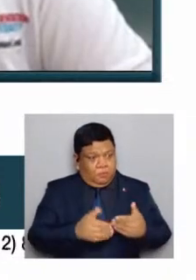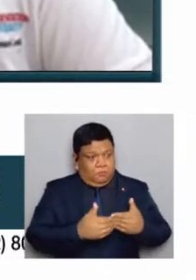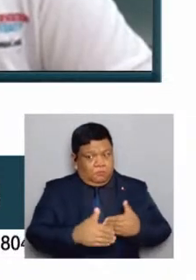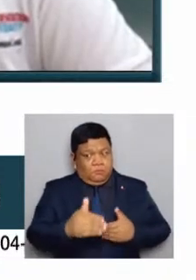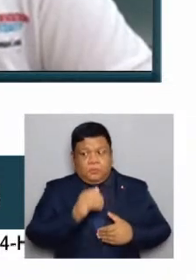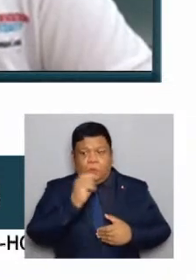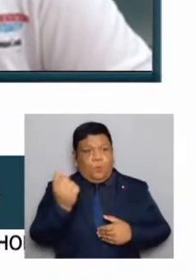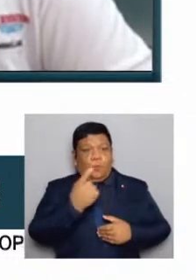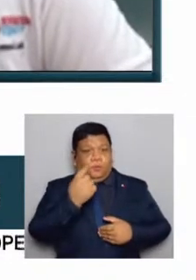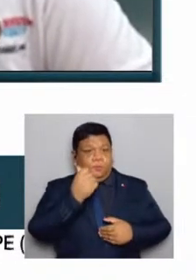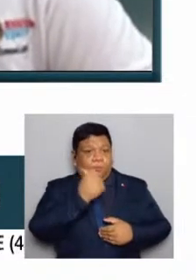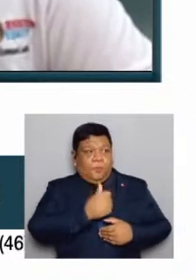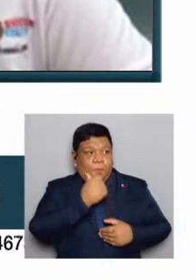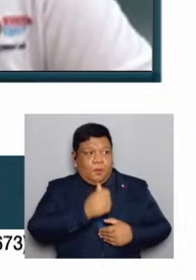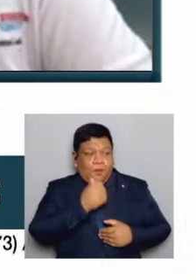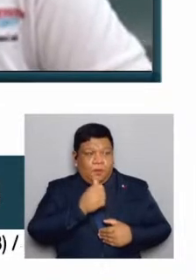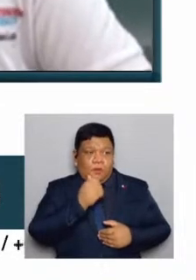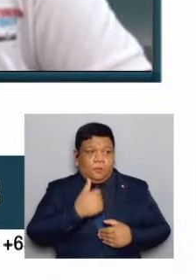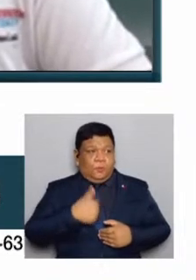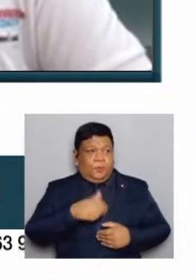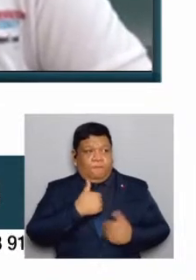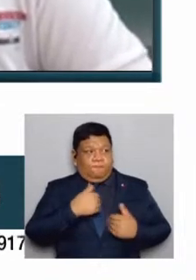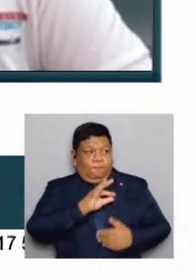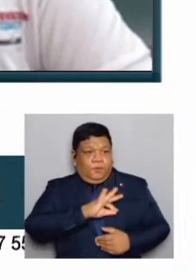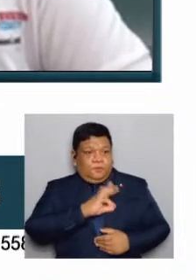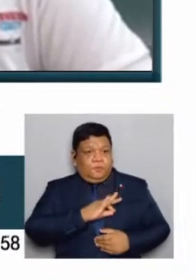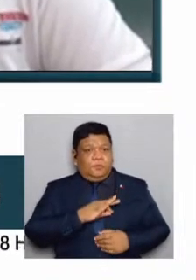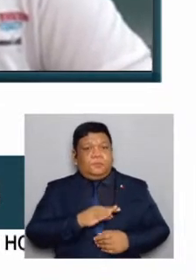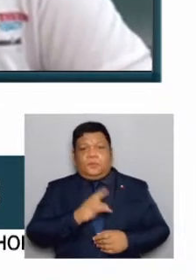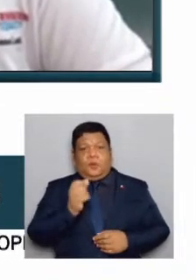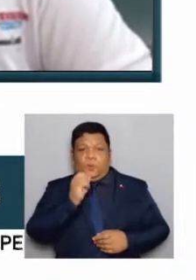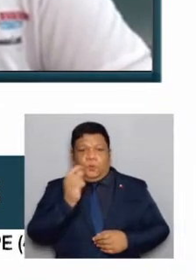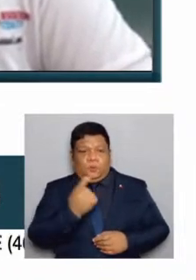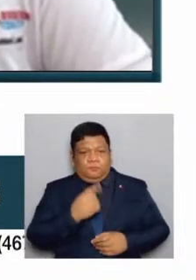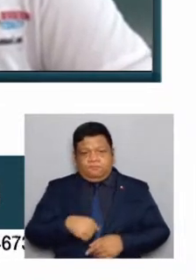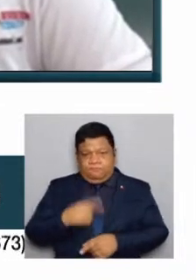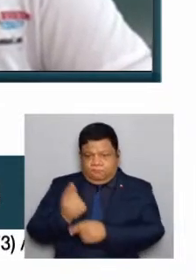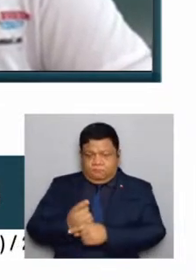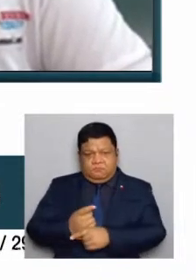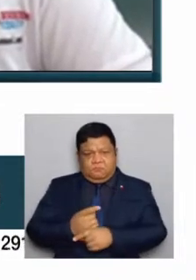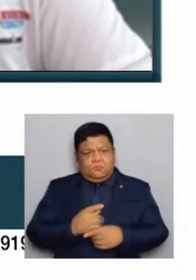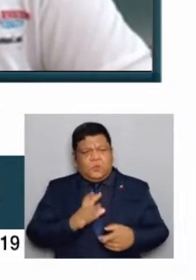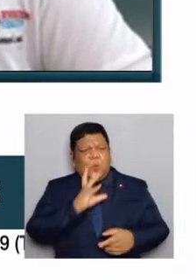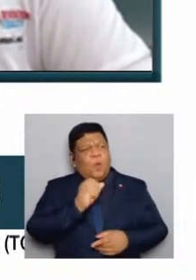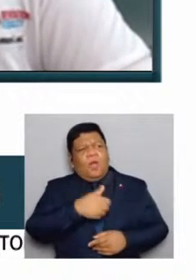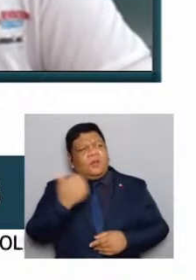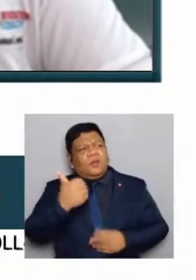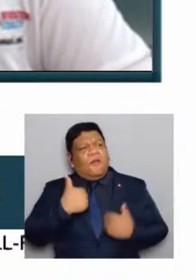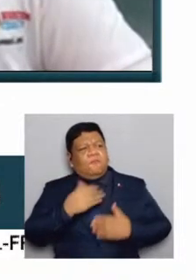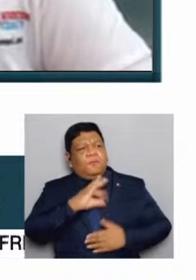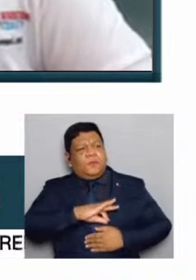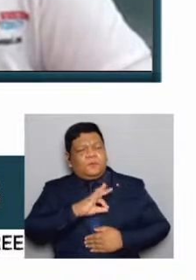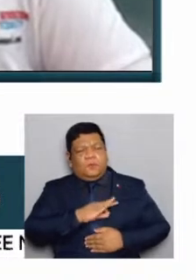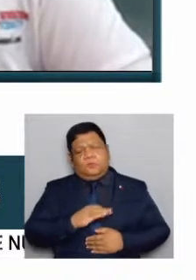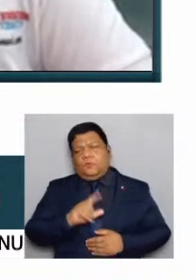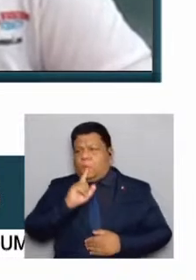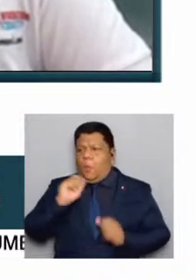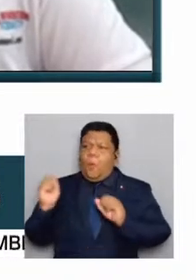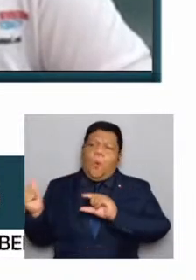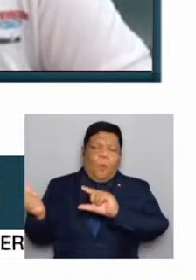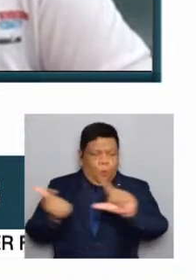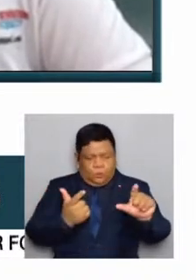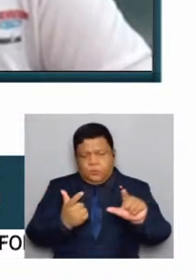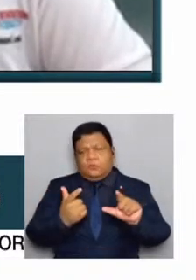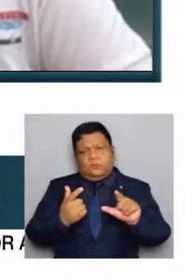the women who are going to benefit, right? Exactly. Who else will benefit from this? Everyone, I would say.